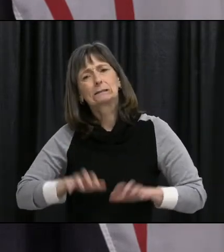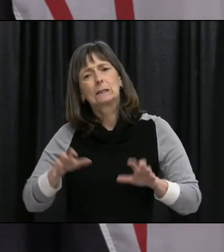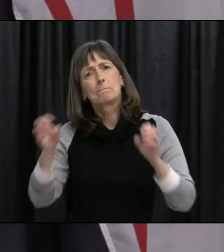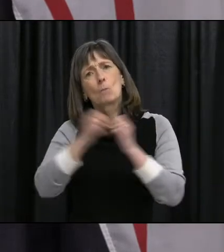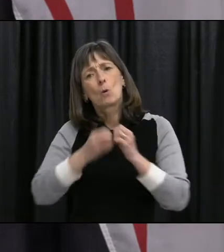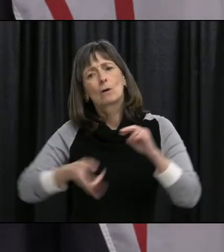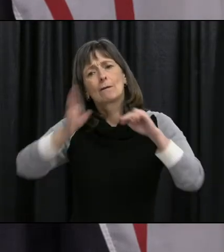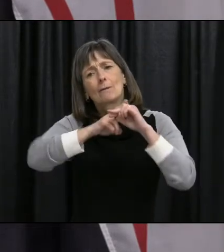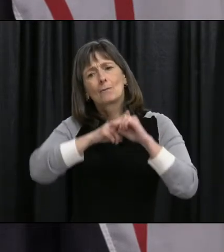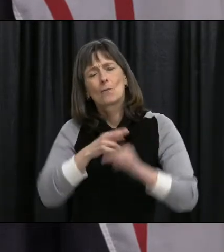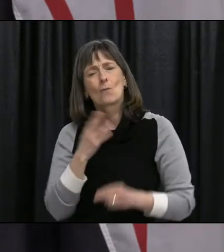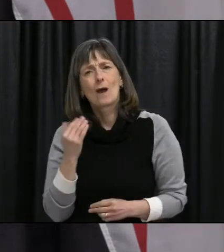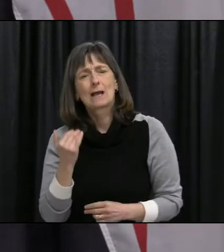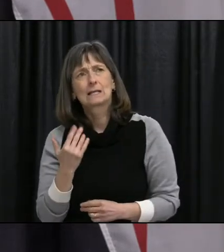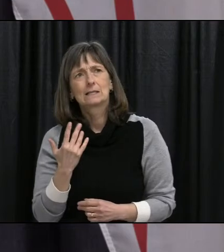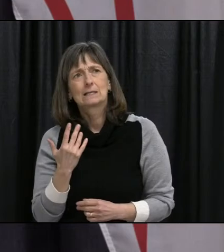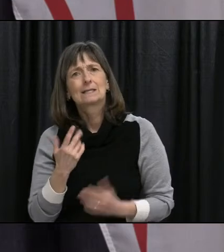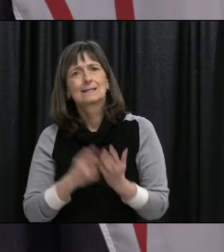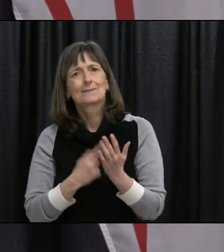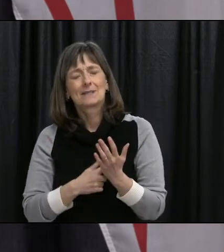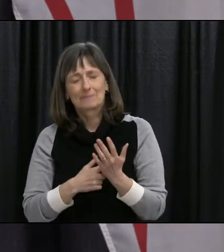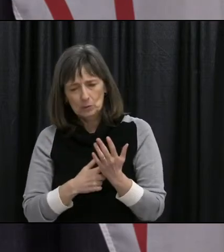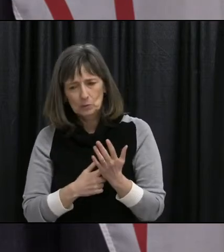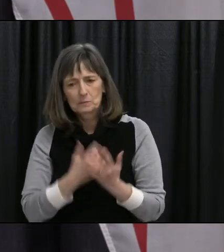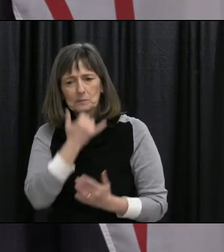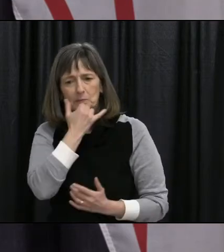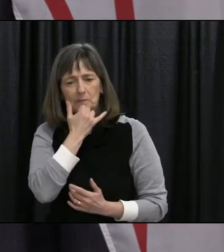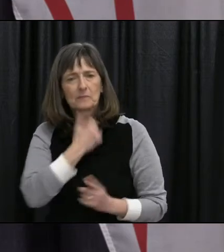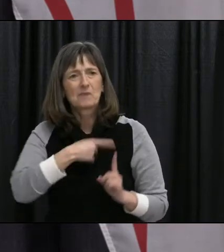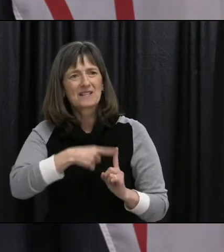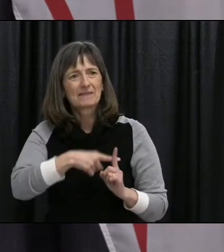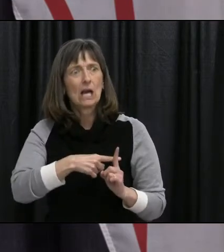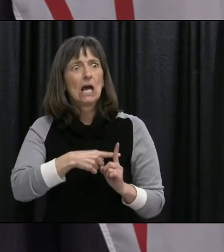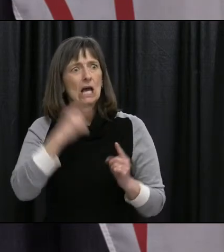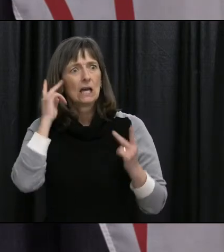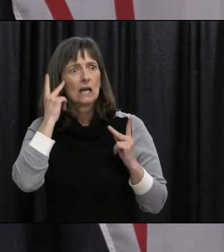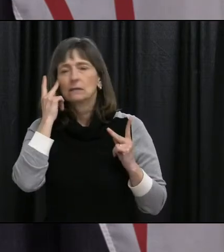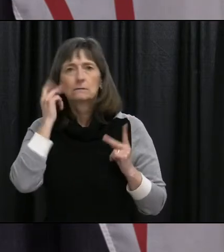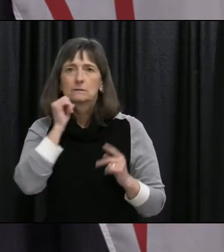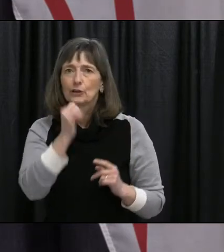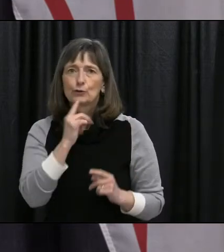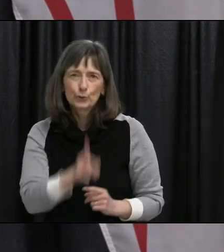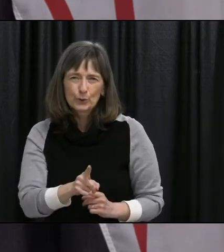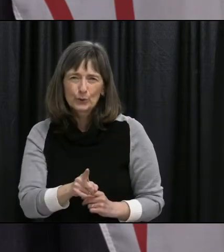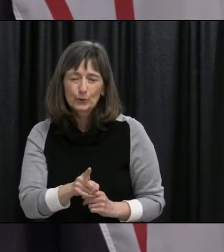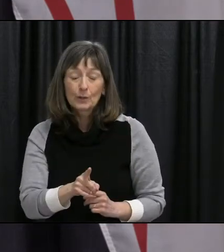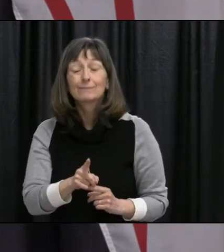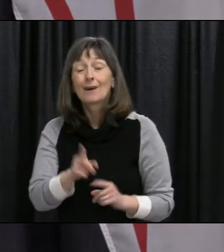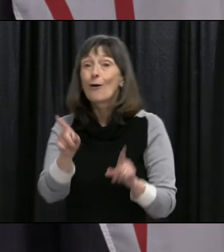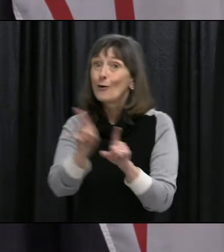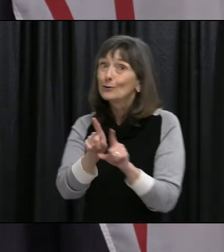up with false positives. Then you also have to consider the false negatives. We